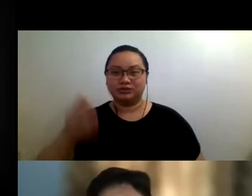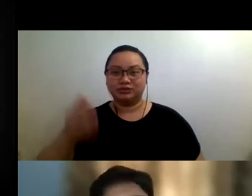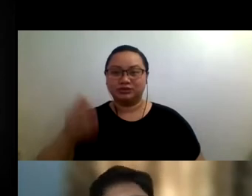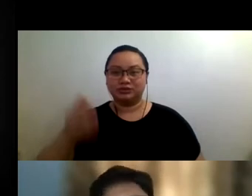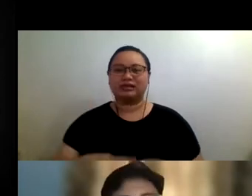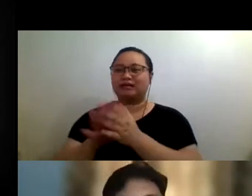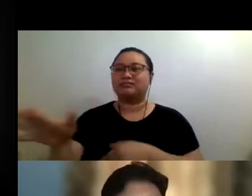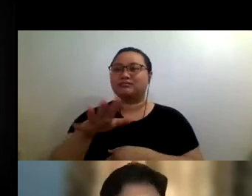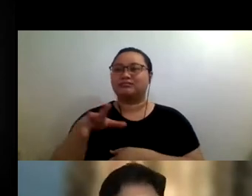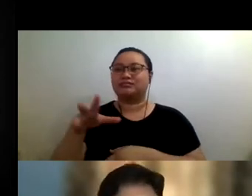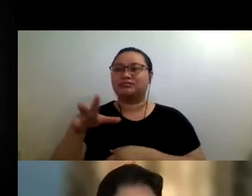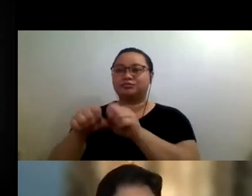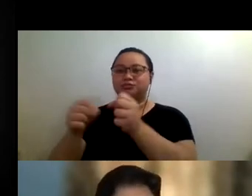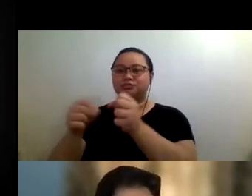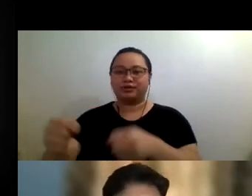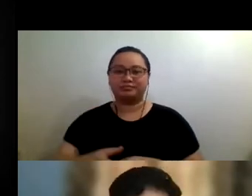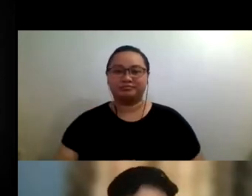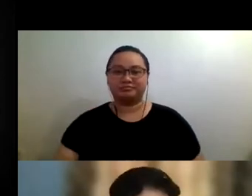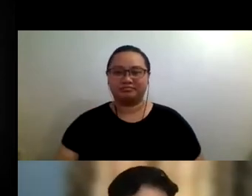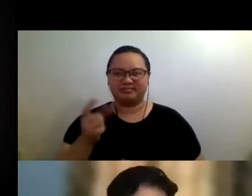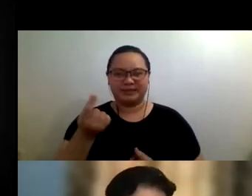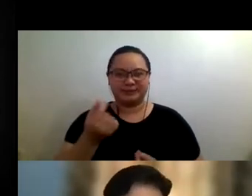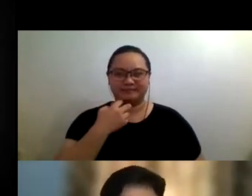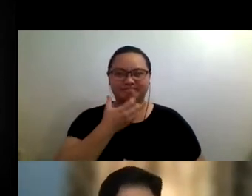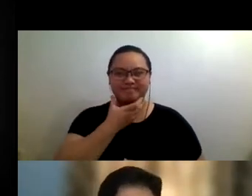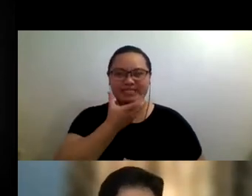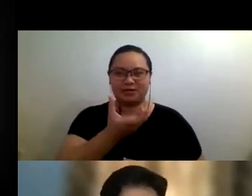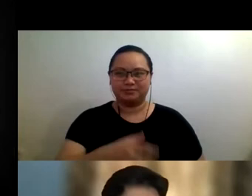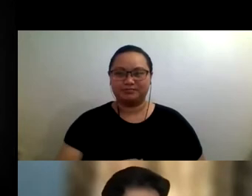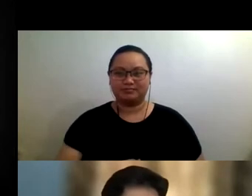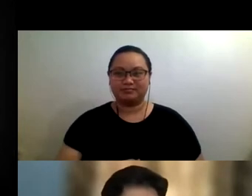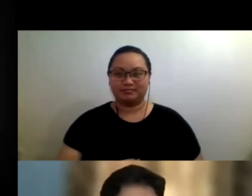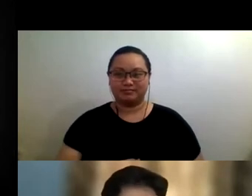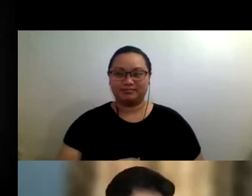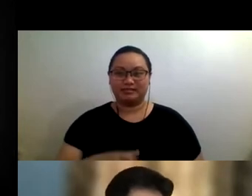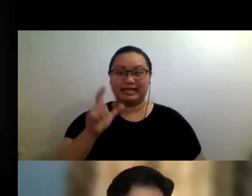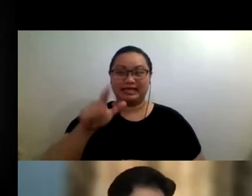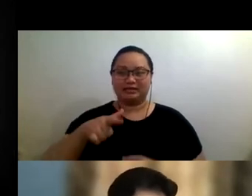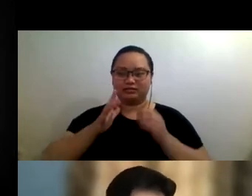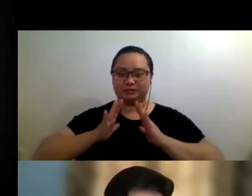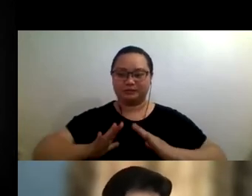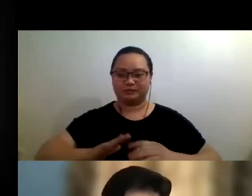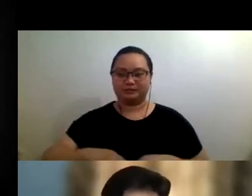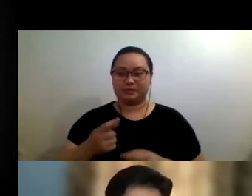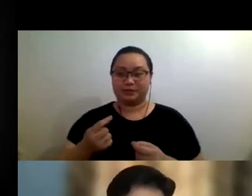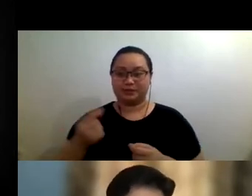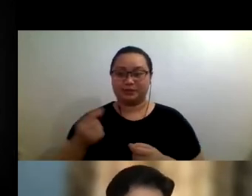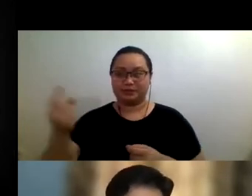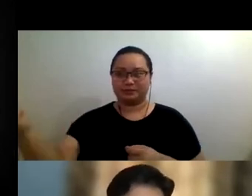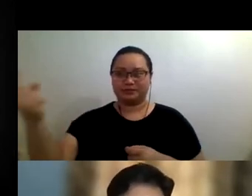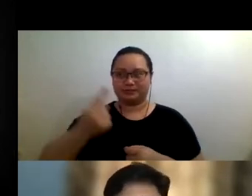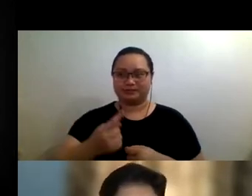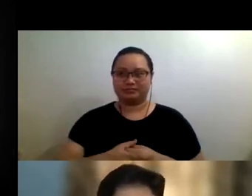break. And when I cooled down a bit, I asked the student to step in and we talked. Tinanong ko siya